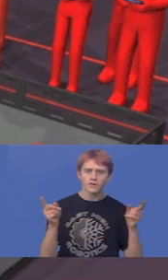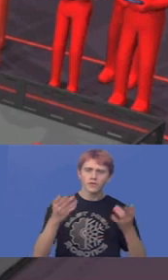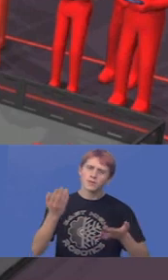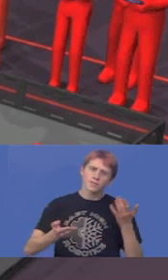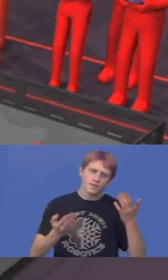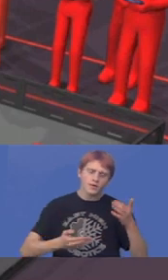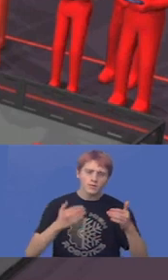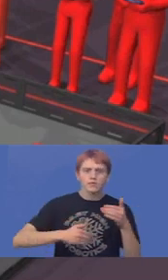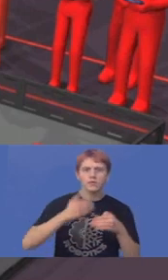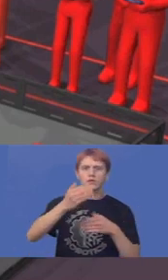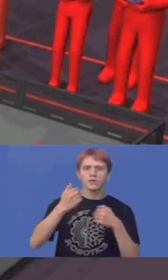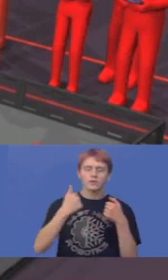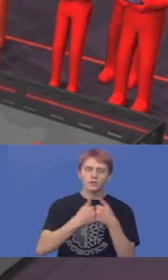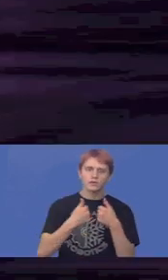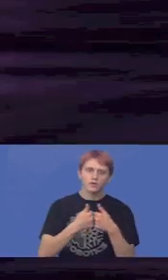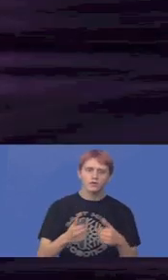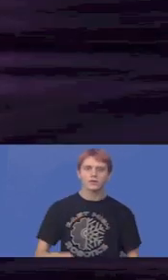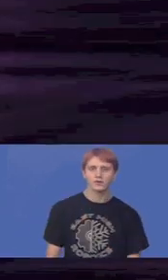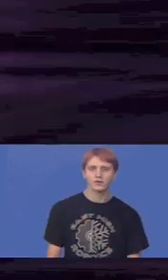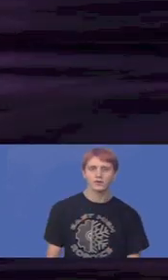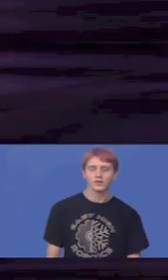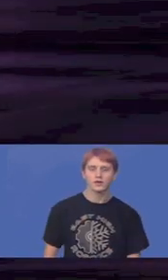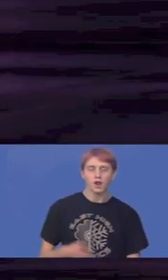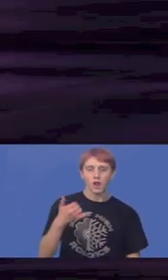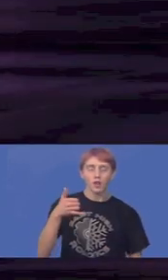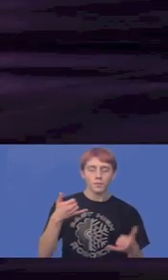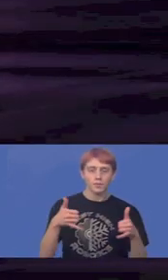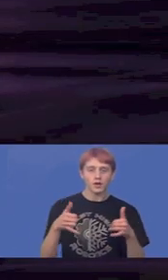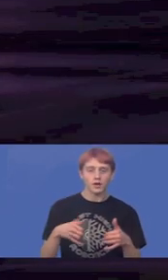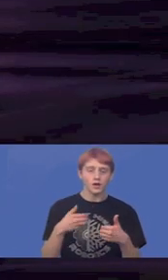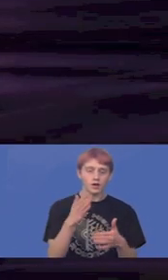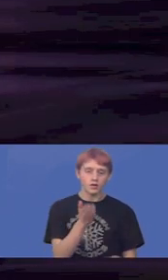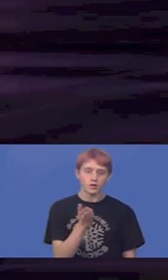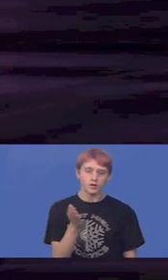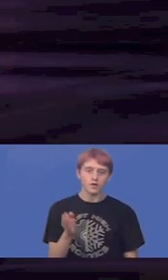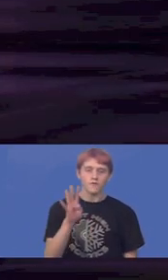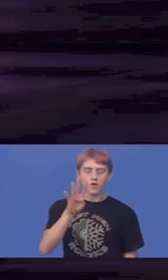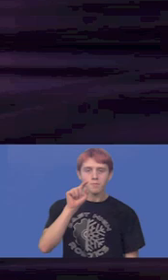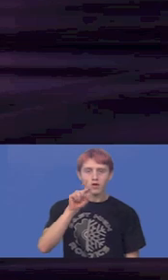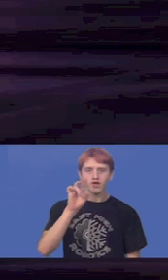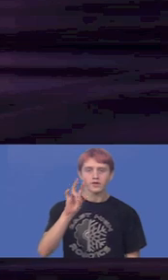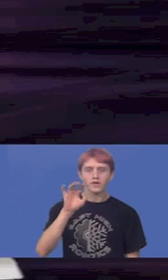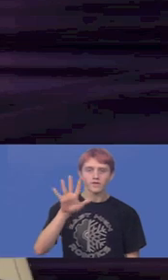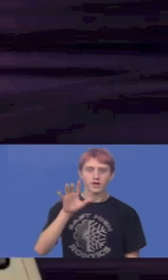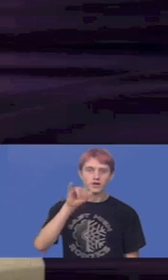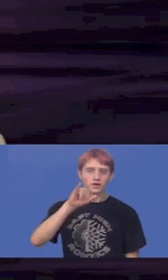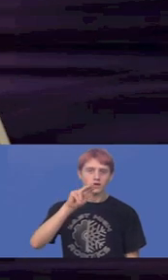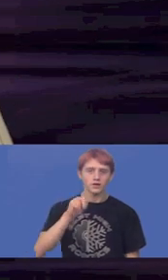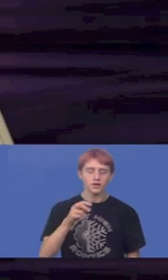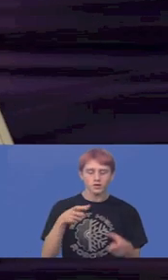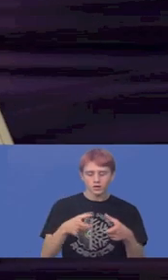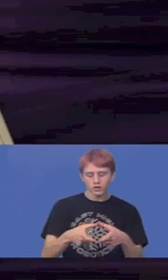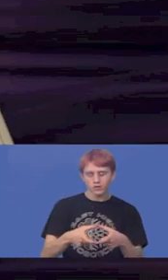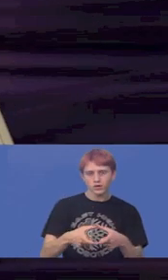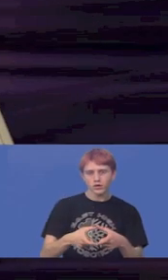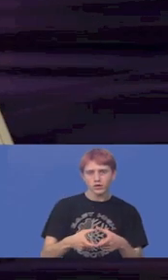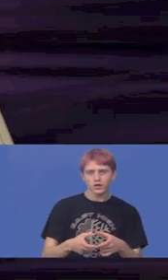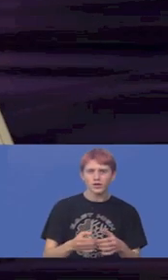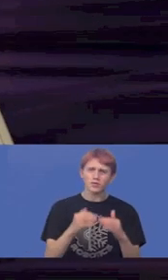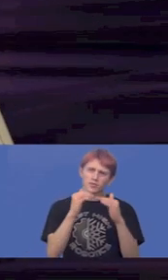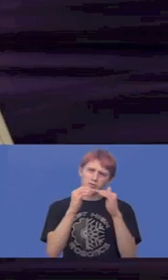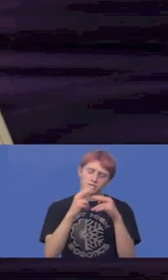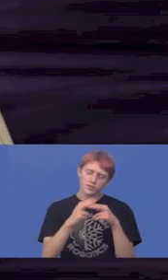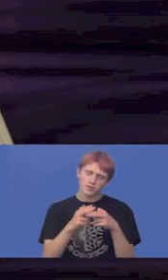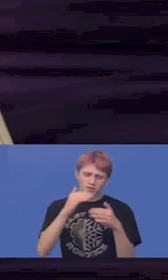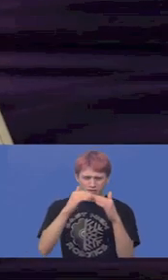be your opponent for another. The playing element is a 4.75-inch diameter plastic ring that weighs a little under an